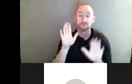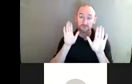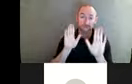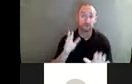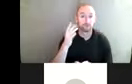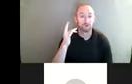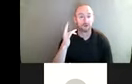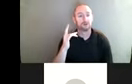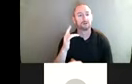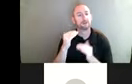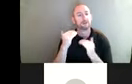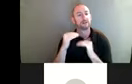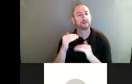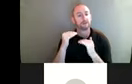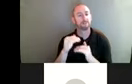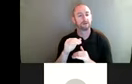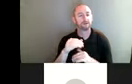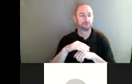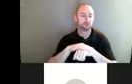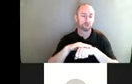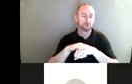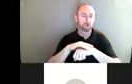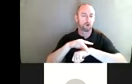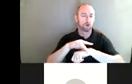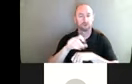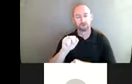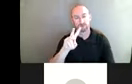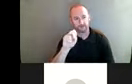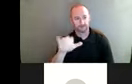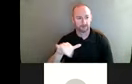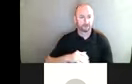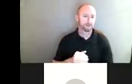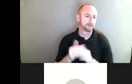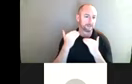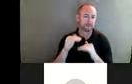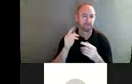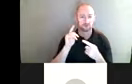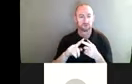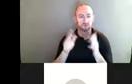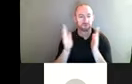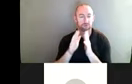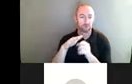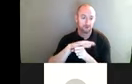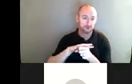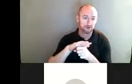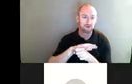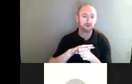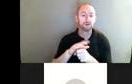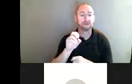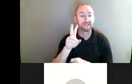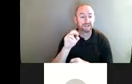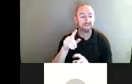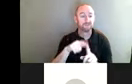the limitations of terrestrial surveying. That you're limited to a small area, even for